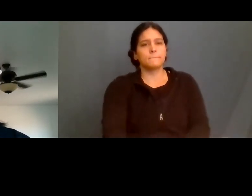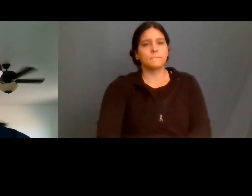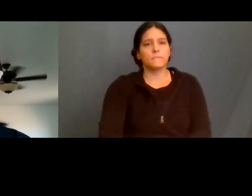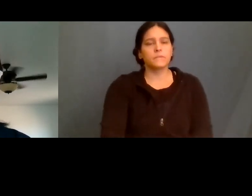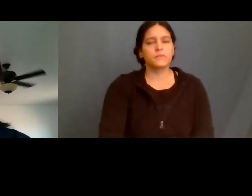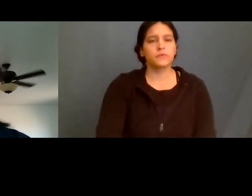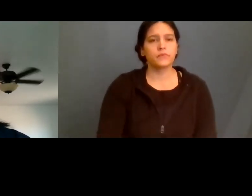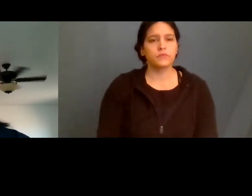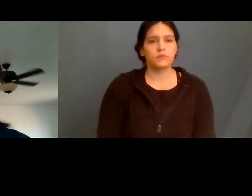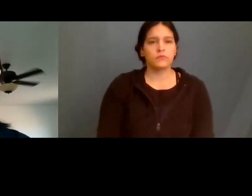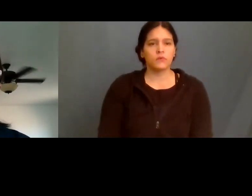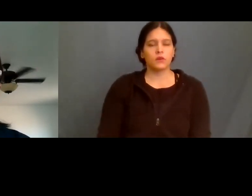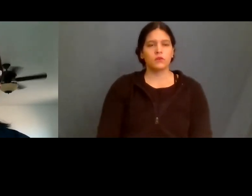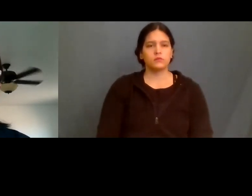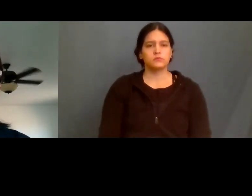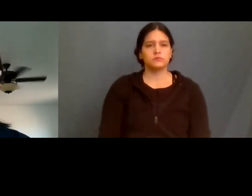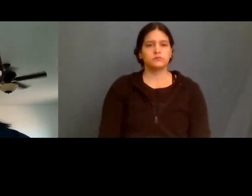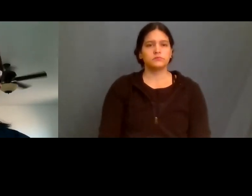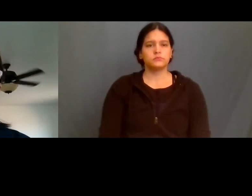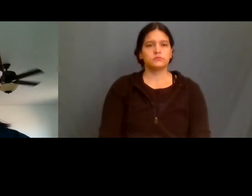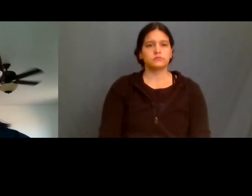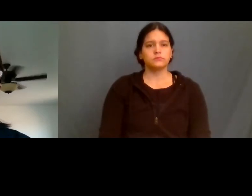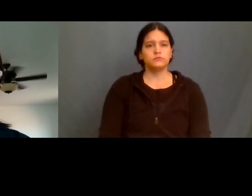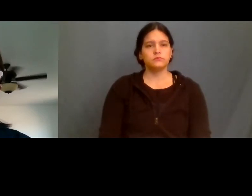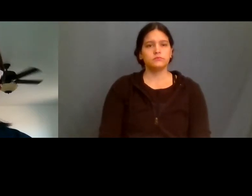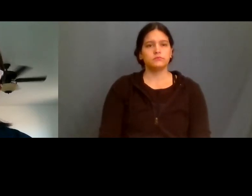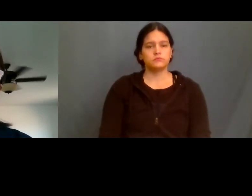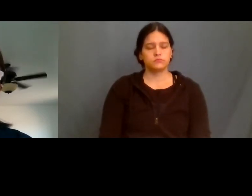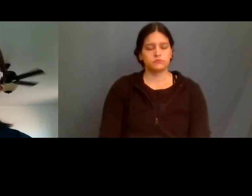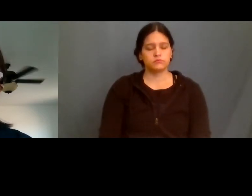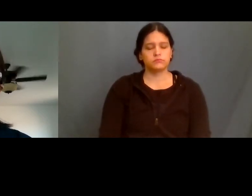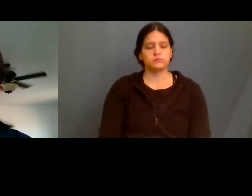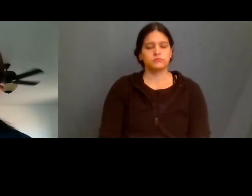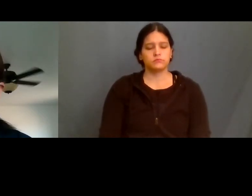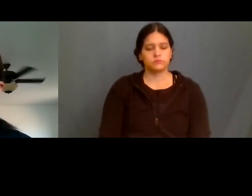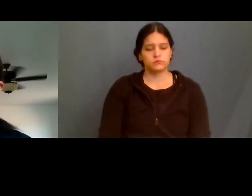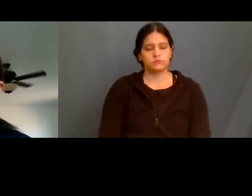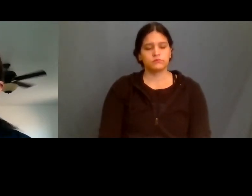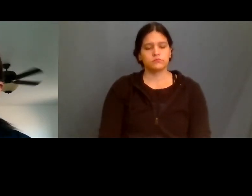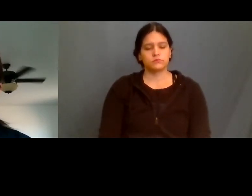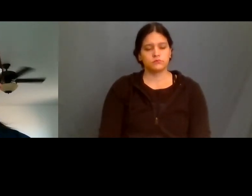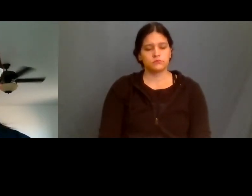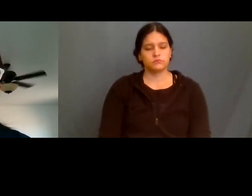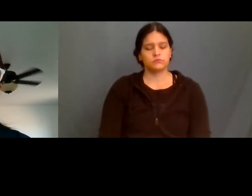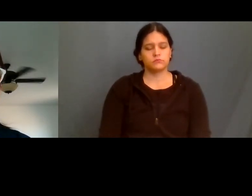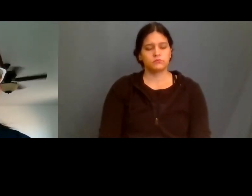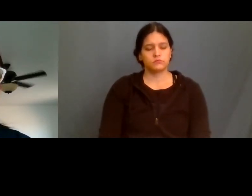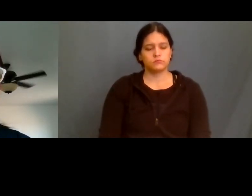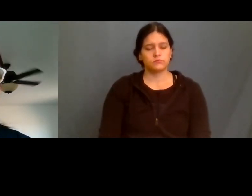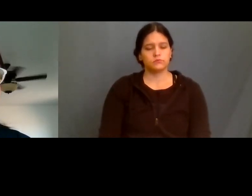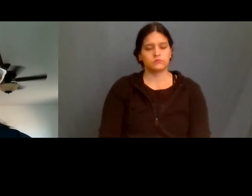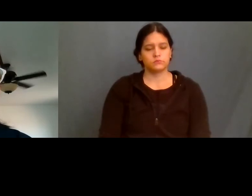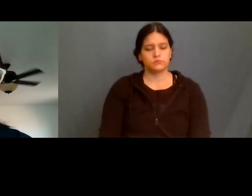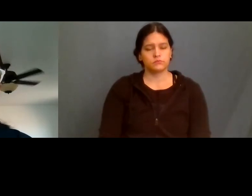Ador don that il clip a shunting, Sahota Nasmir. The Kunde Joy was the Hulon, that Tino